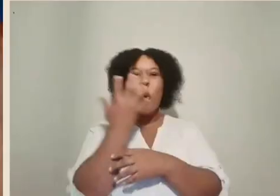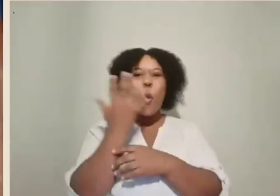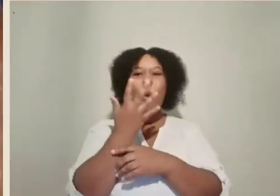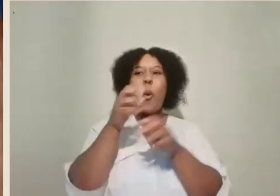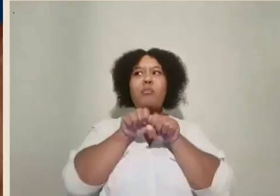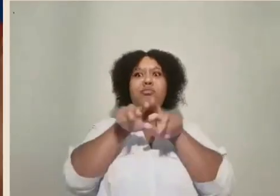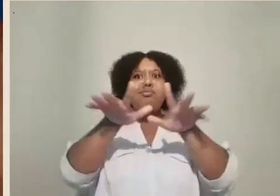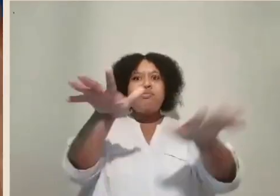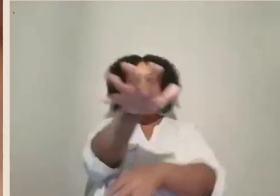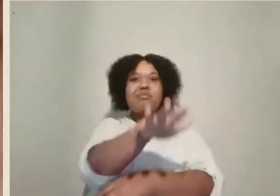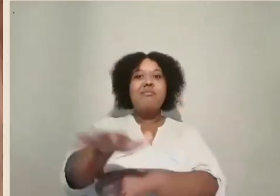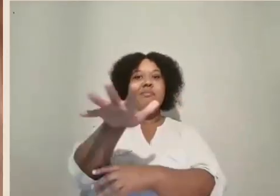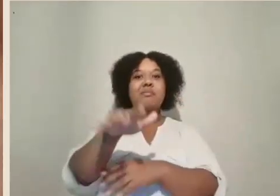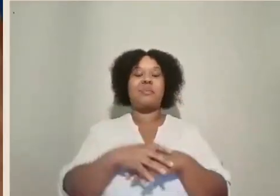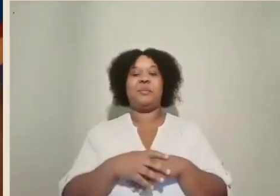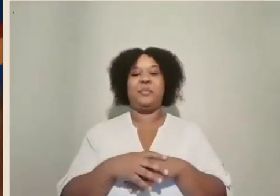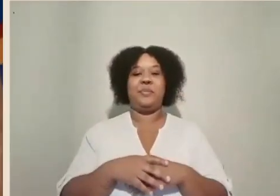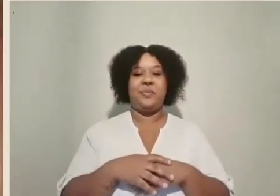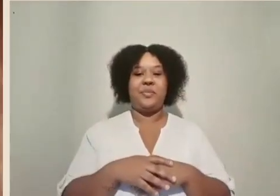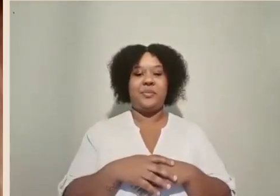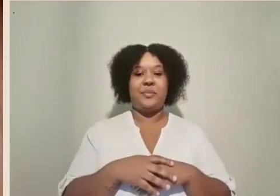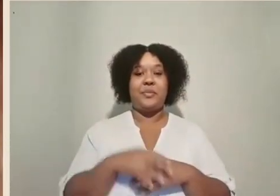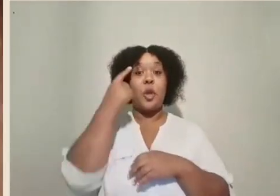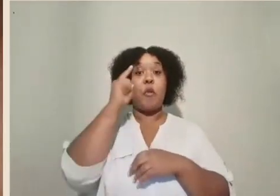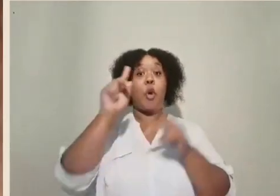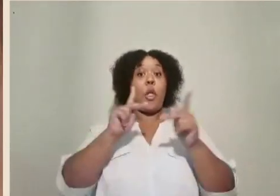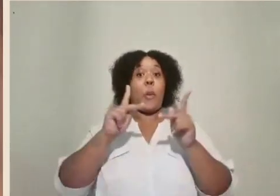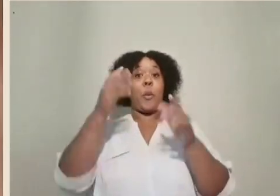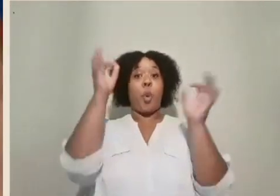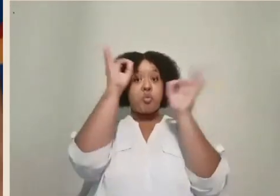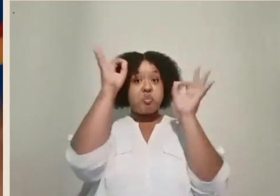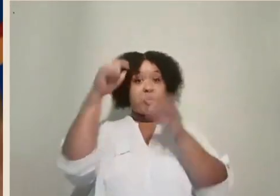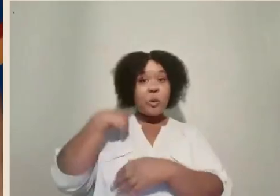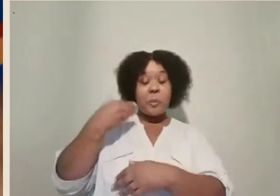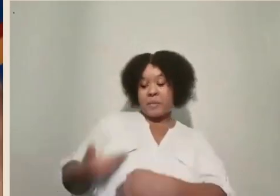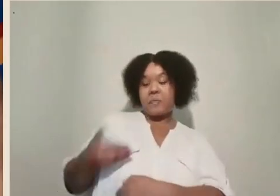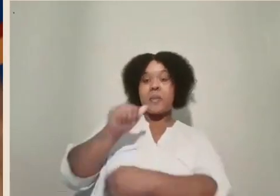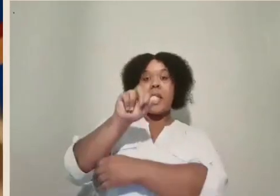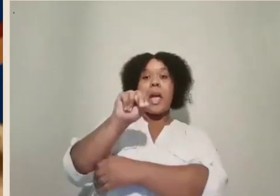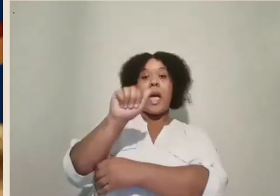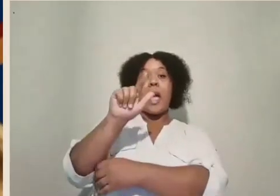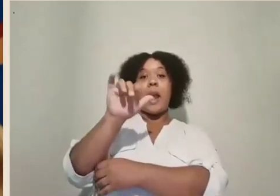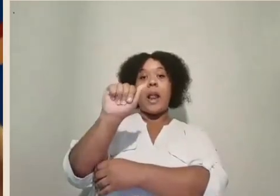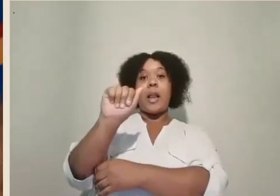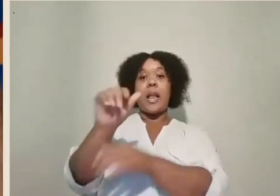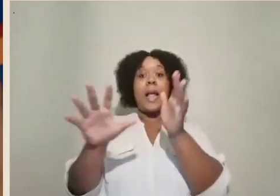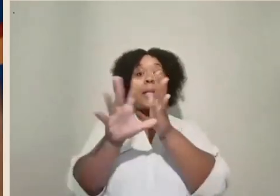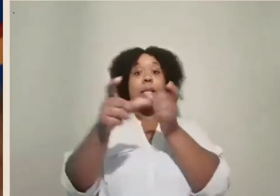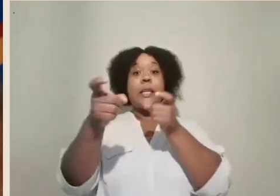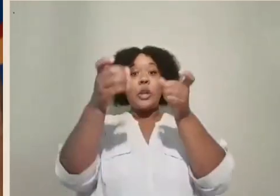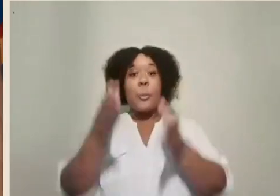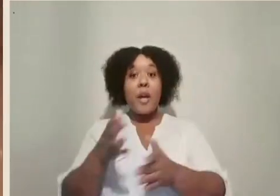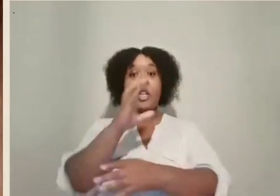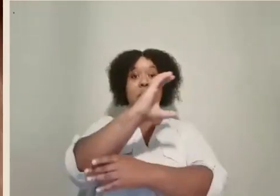is. For those that don't know me, my name is Analia. I am the Senior Manager of Training and Curriculum